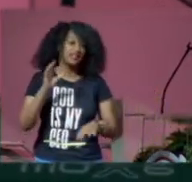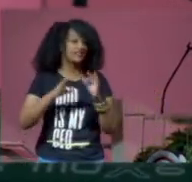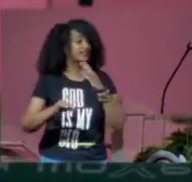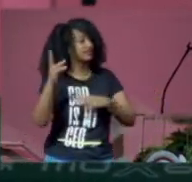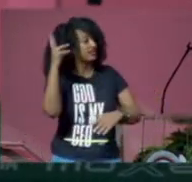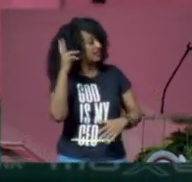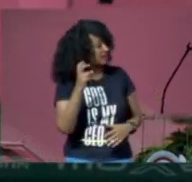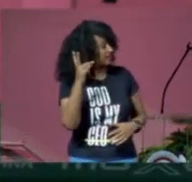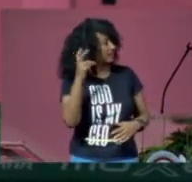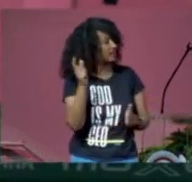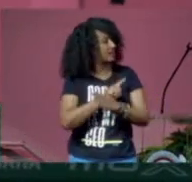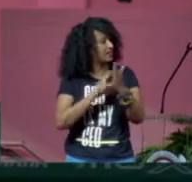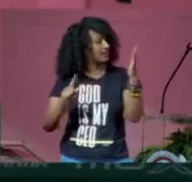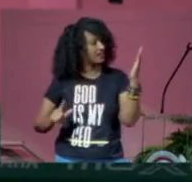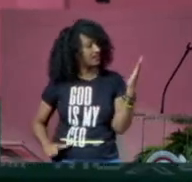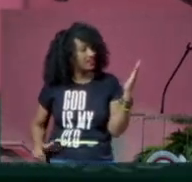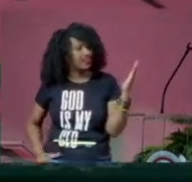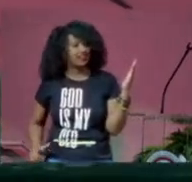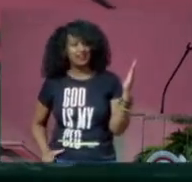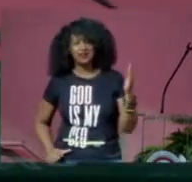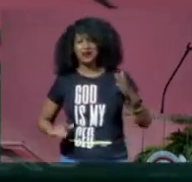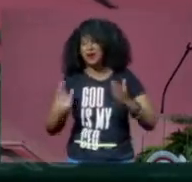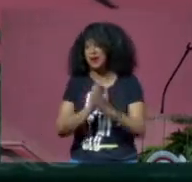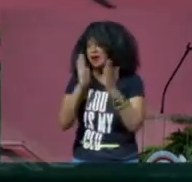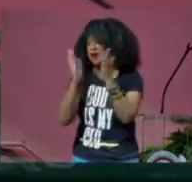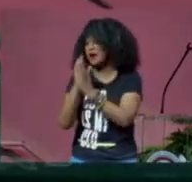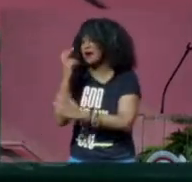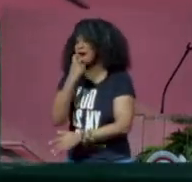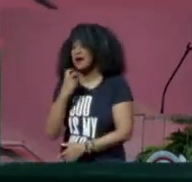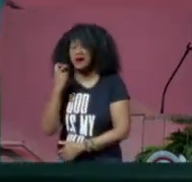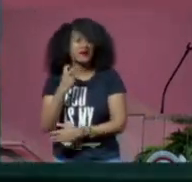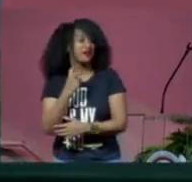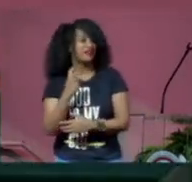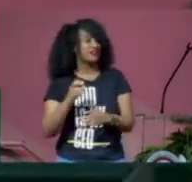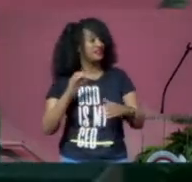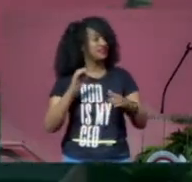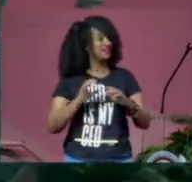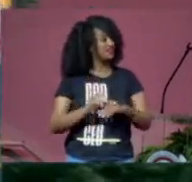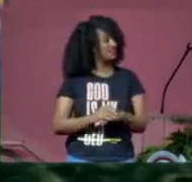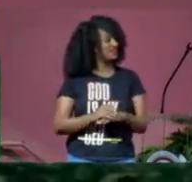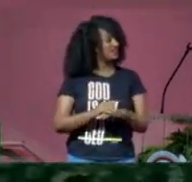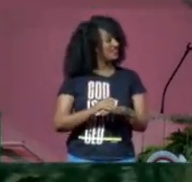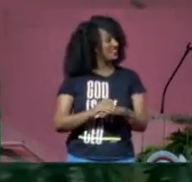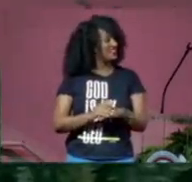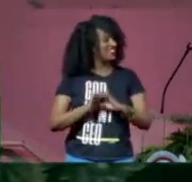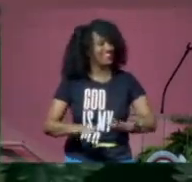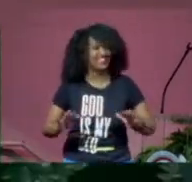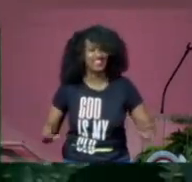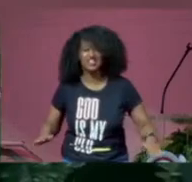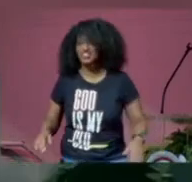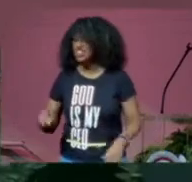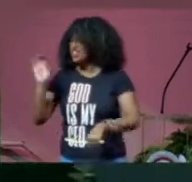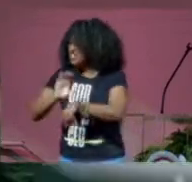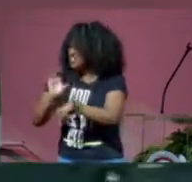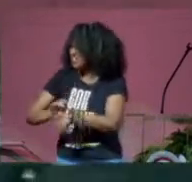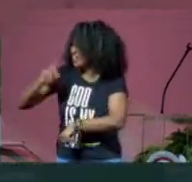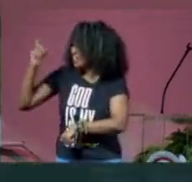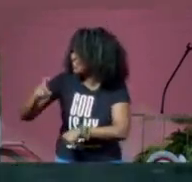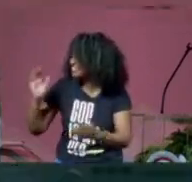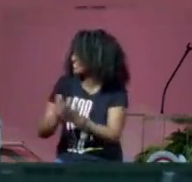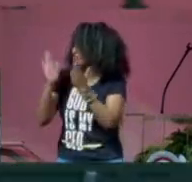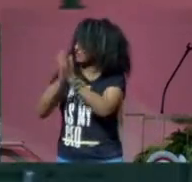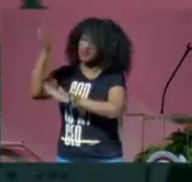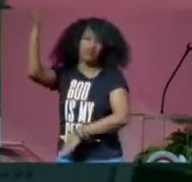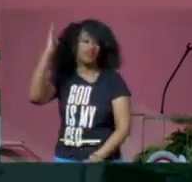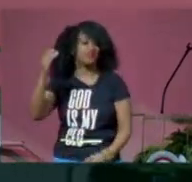Lord place a praise in the mouth of the children. And the whole church should have just went up. Why? Because the testimony is I got